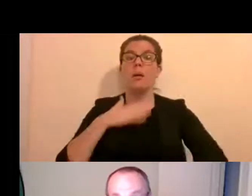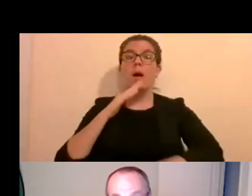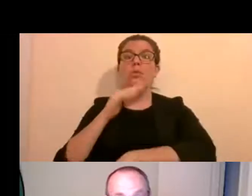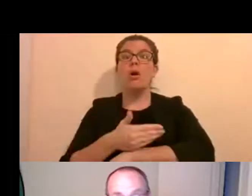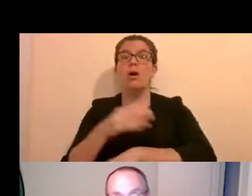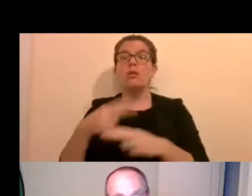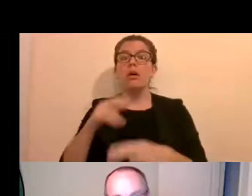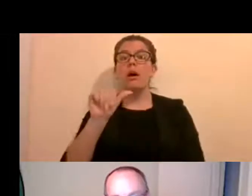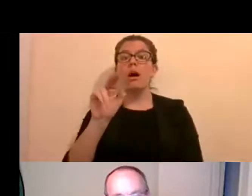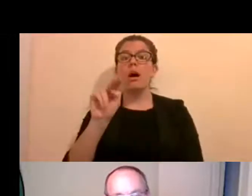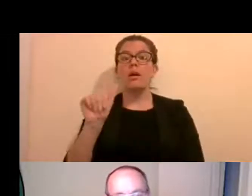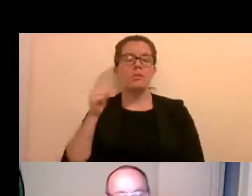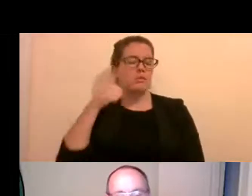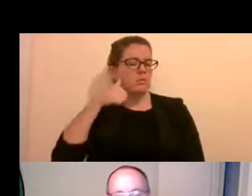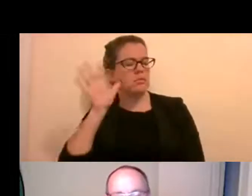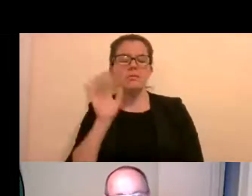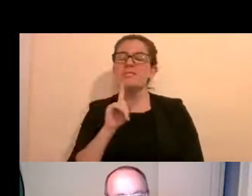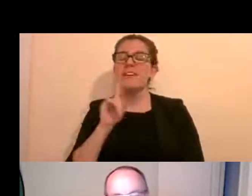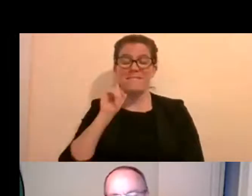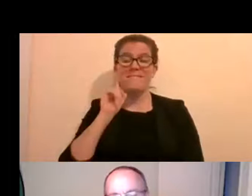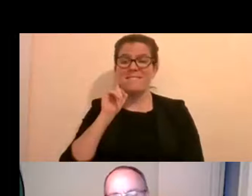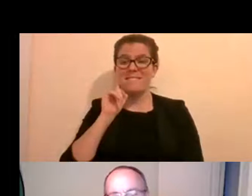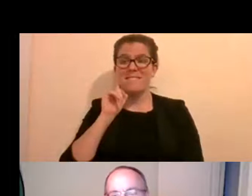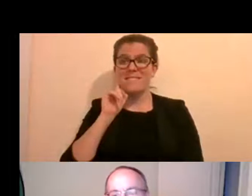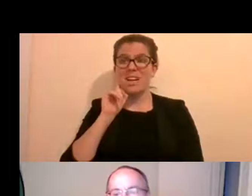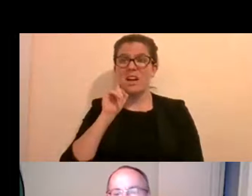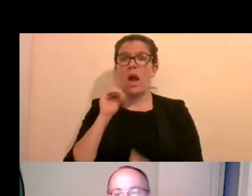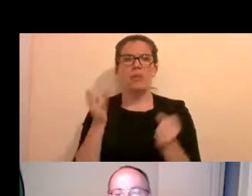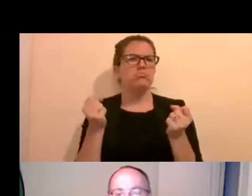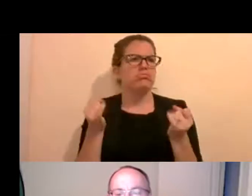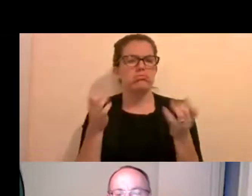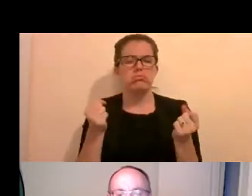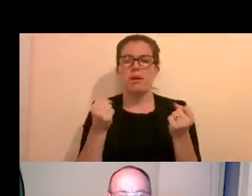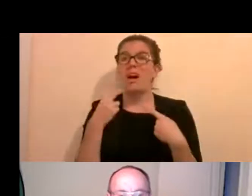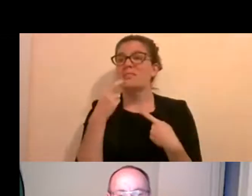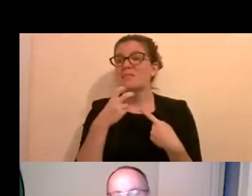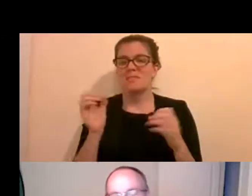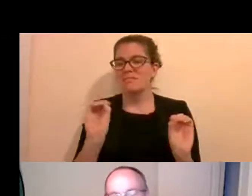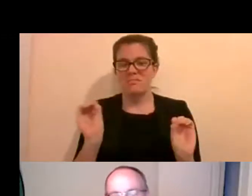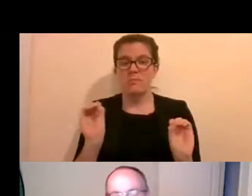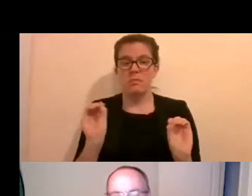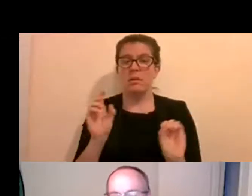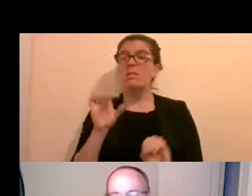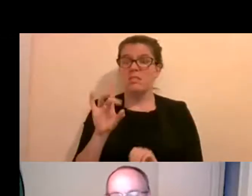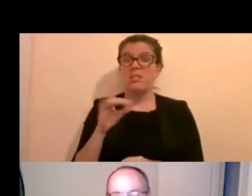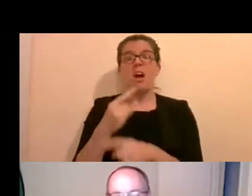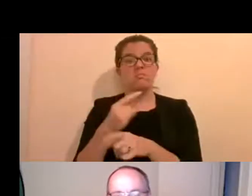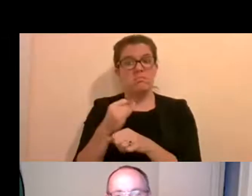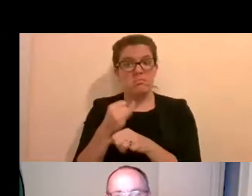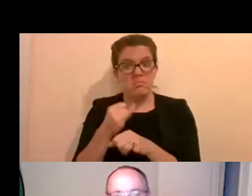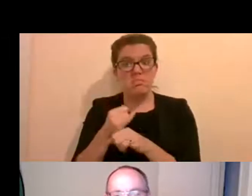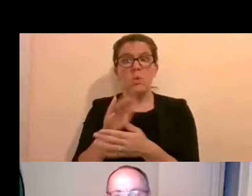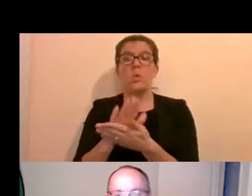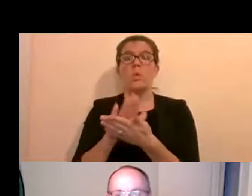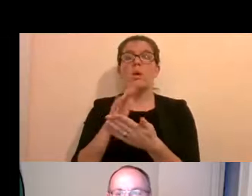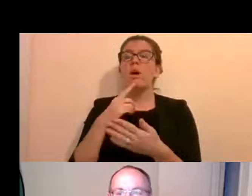very deaf, never used her voice, very ASL. Went to the residential school for middle school and